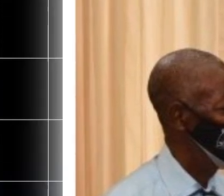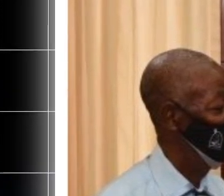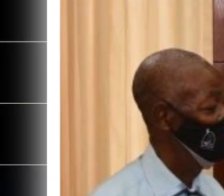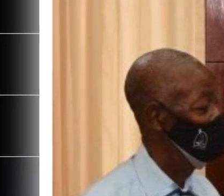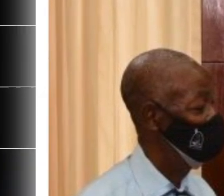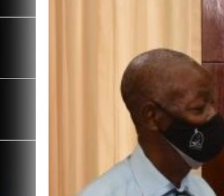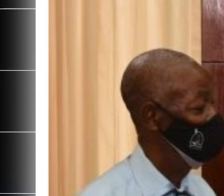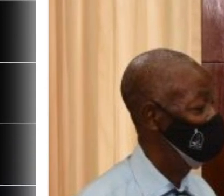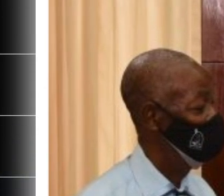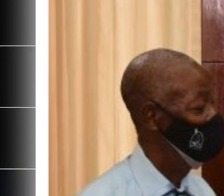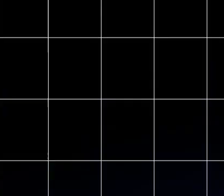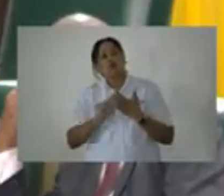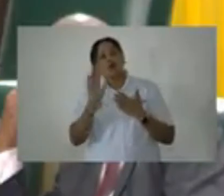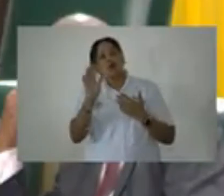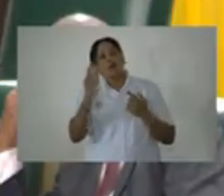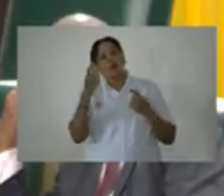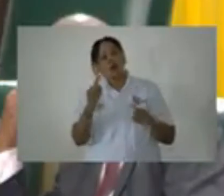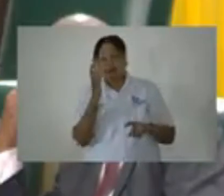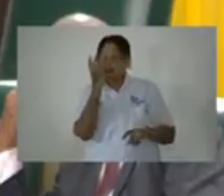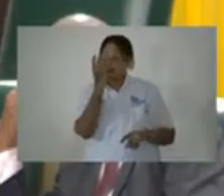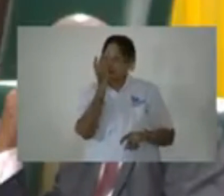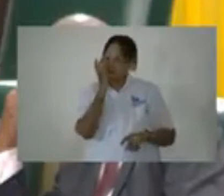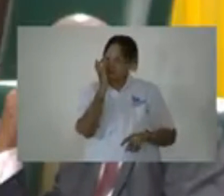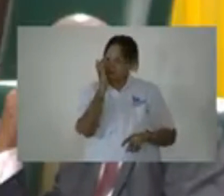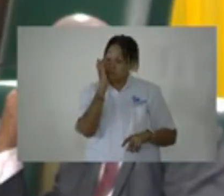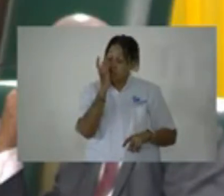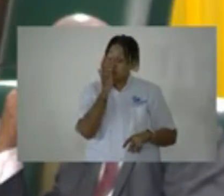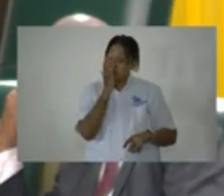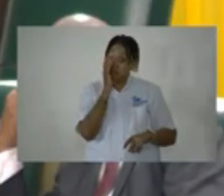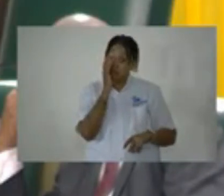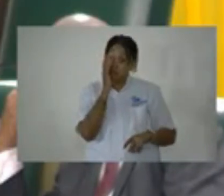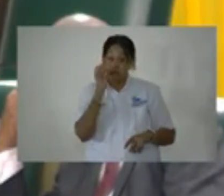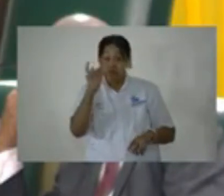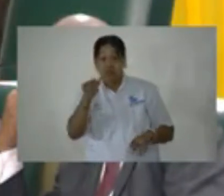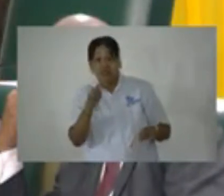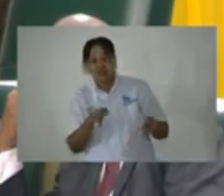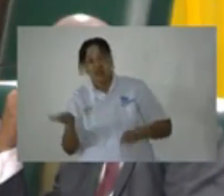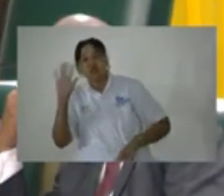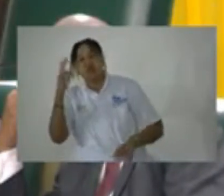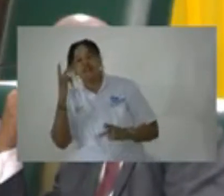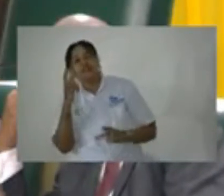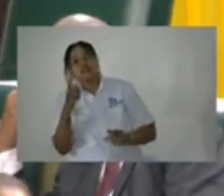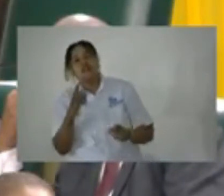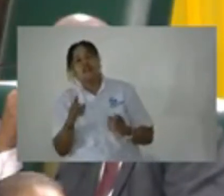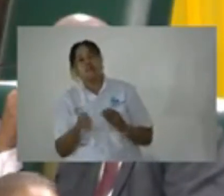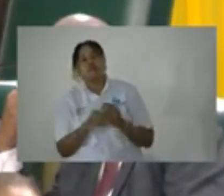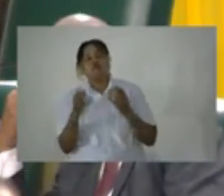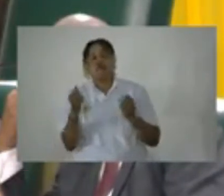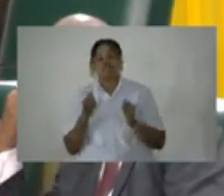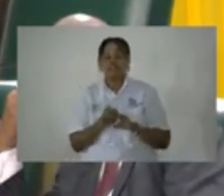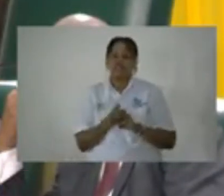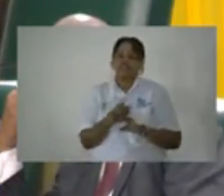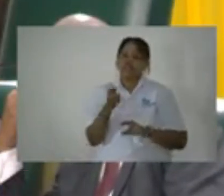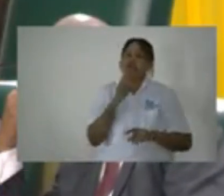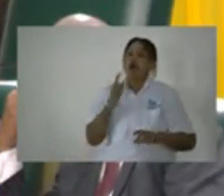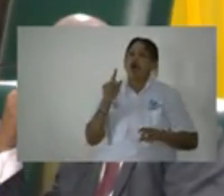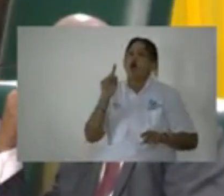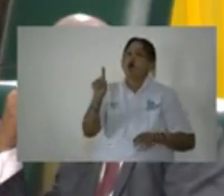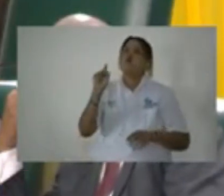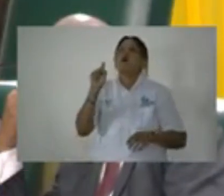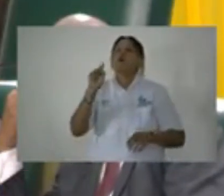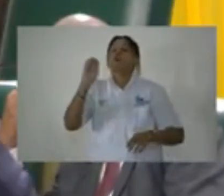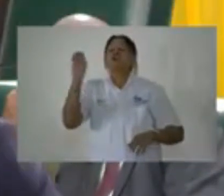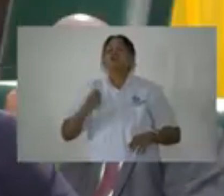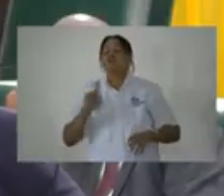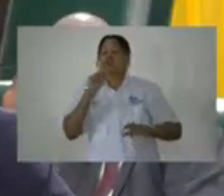pension program. That transition will see them receiving a